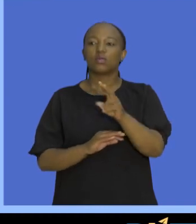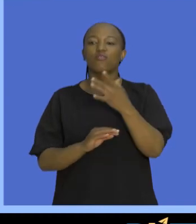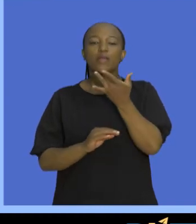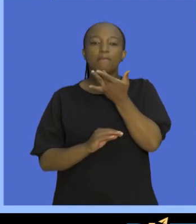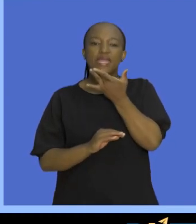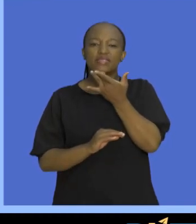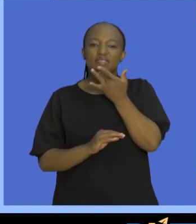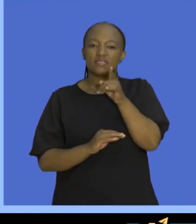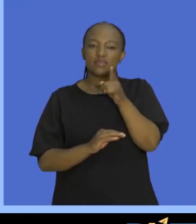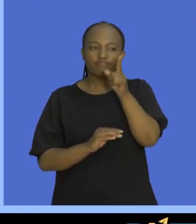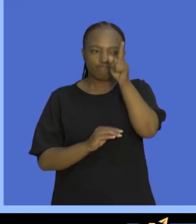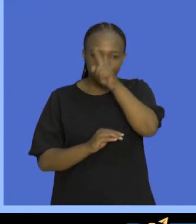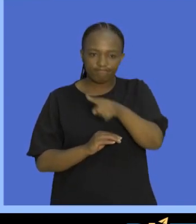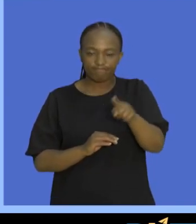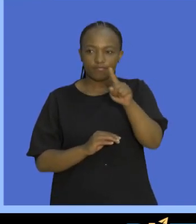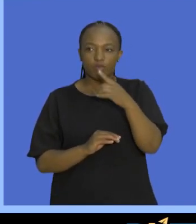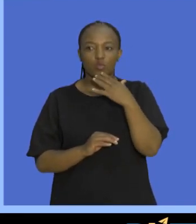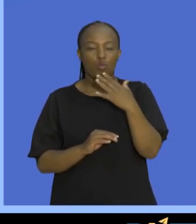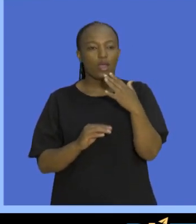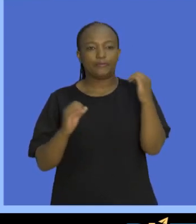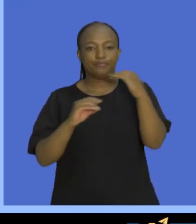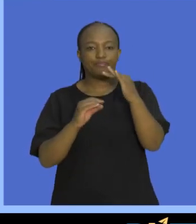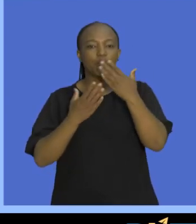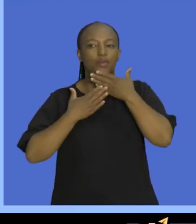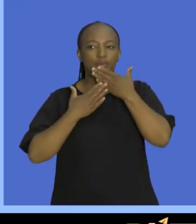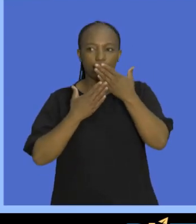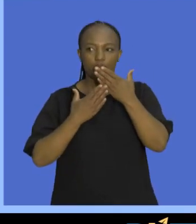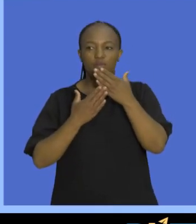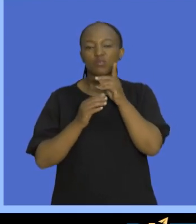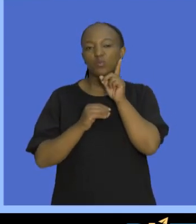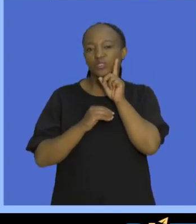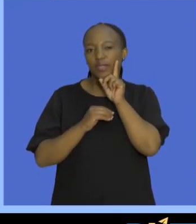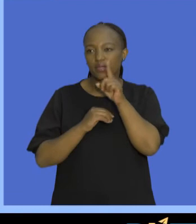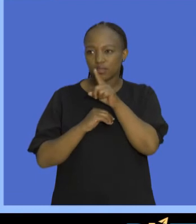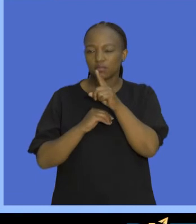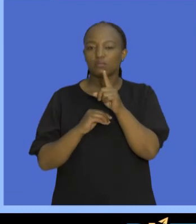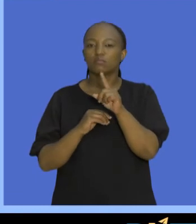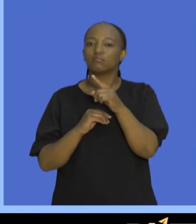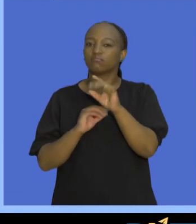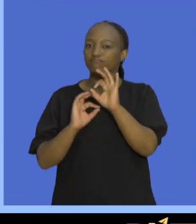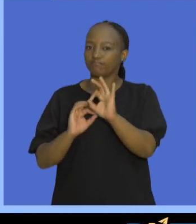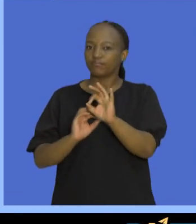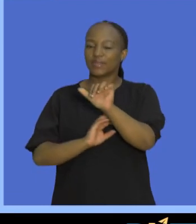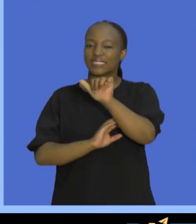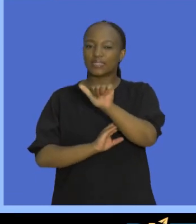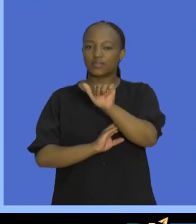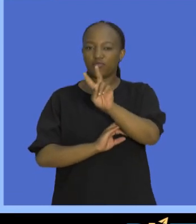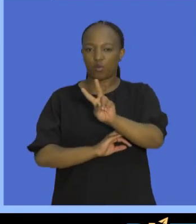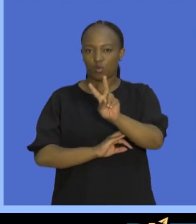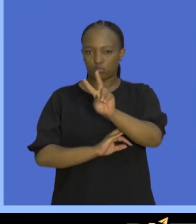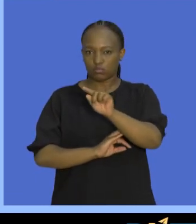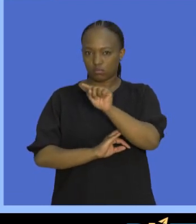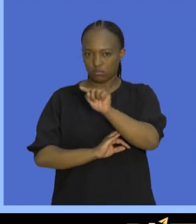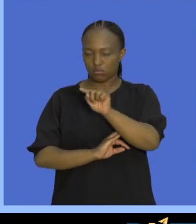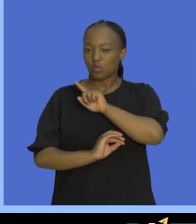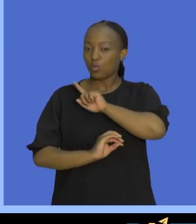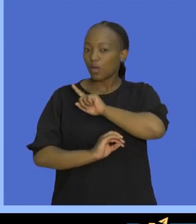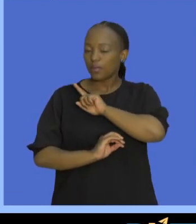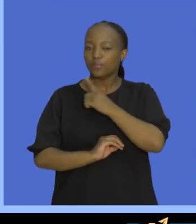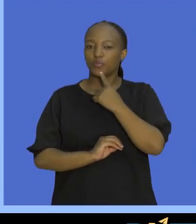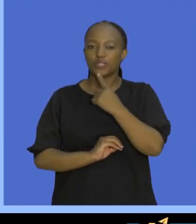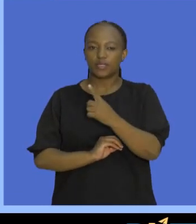the battery while there is no current. Just to verify that as well, it's actually equals to 6 volts. So even because